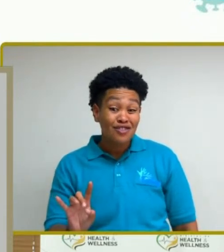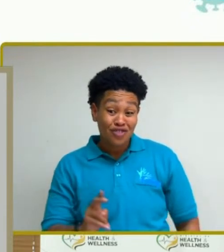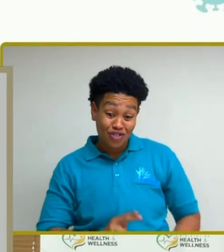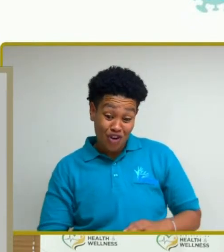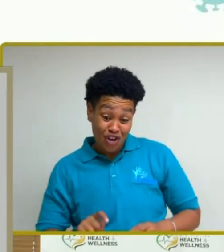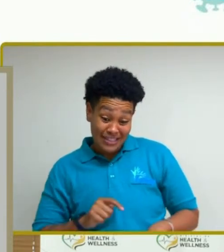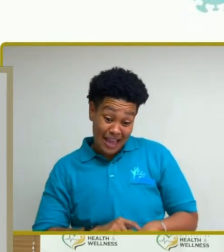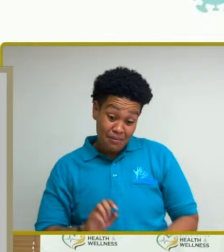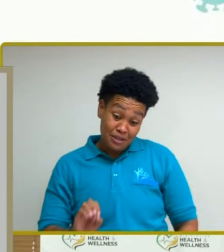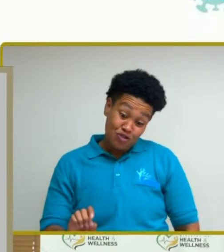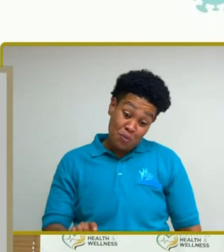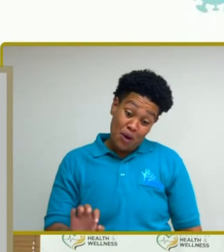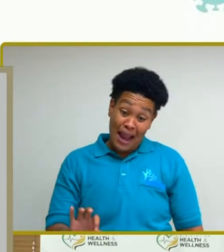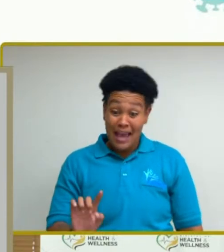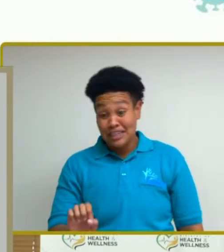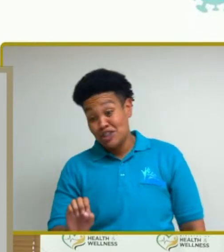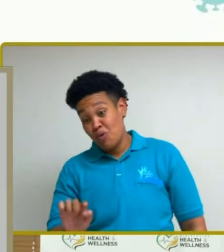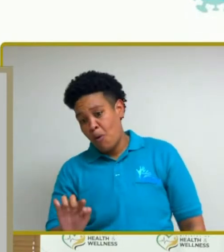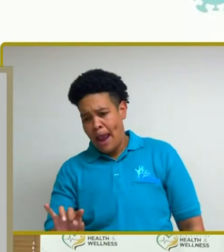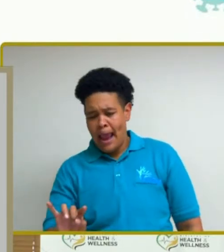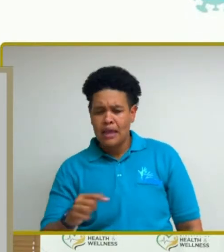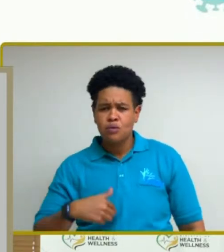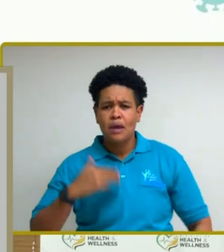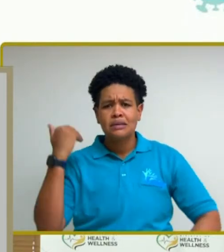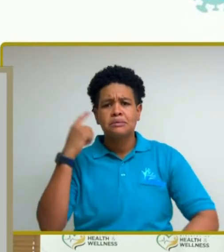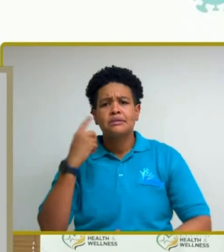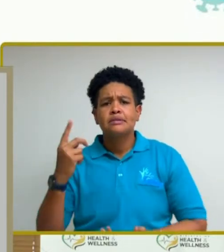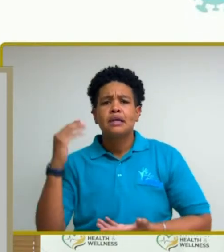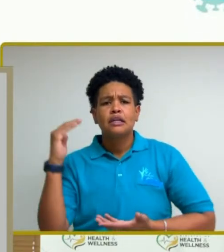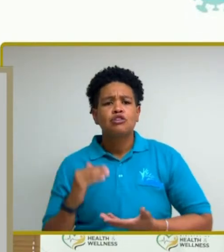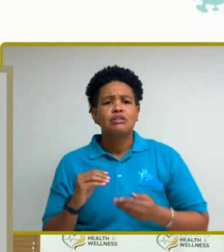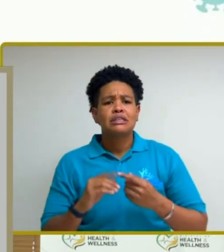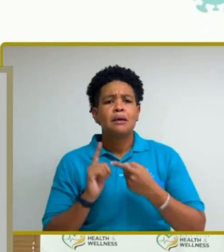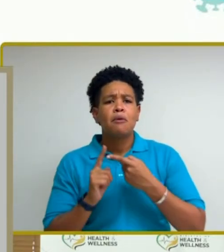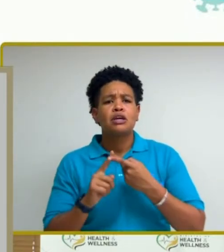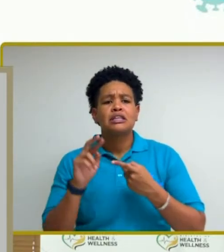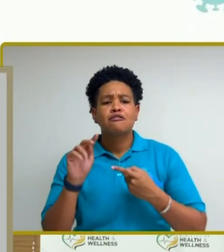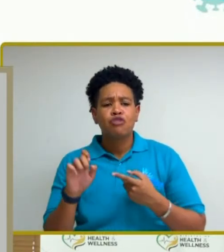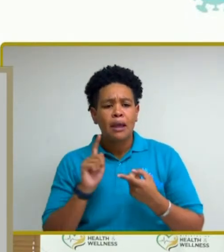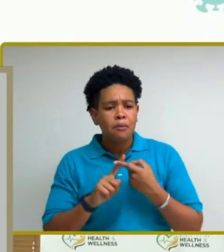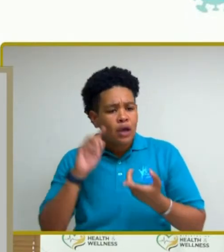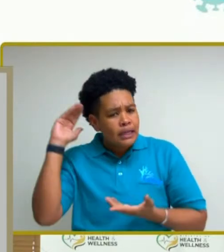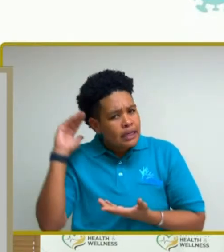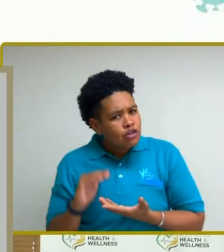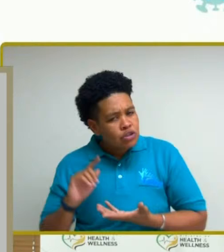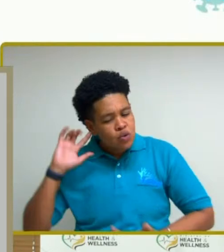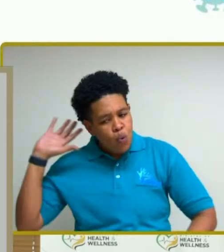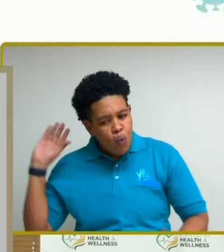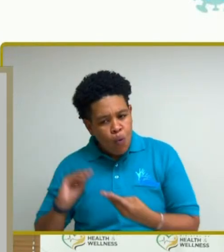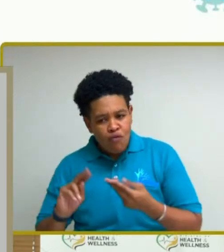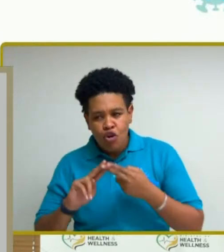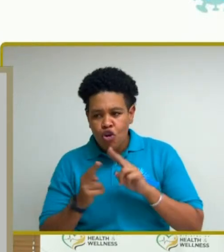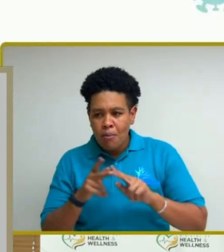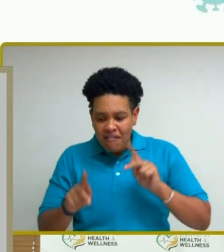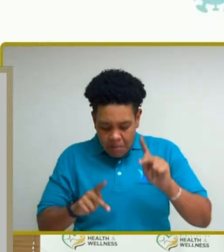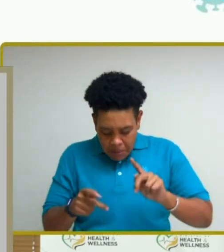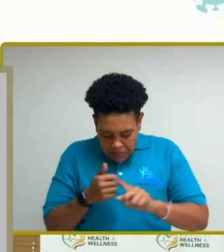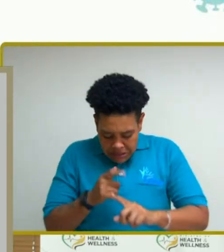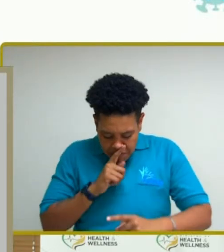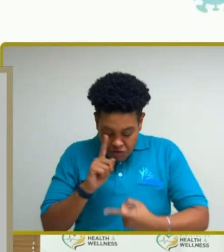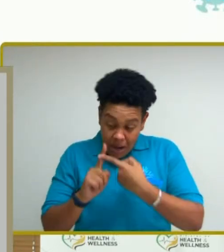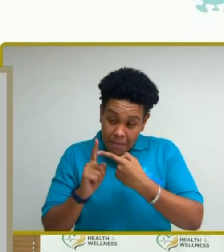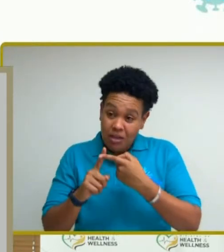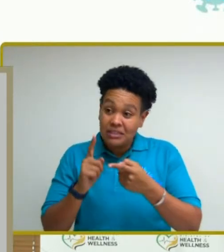be expecting to see a decrease in the positivity rate and a decrease in the overall numbers of persons being positive and